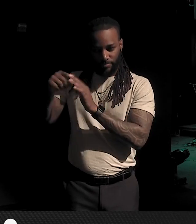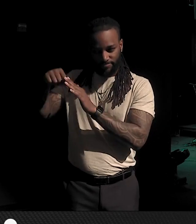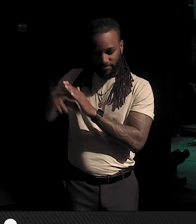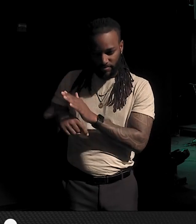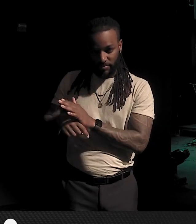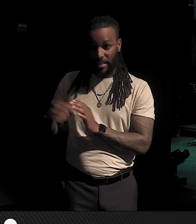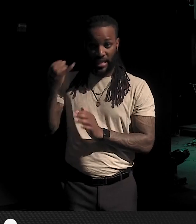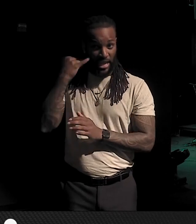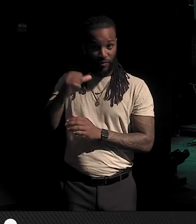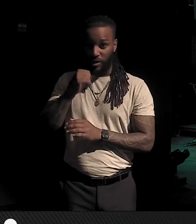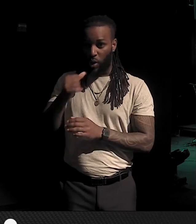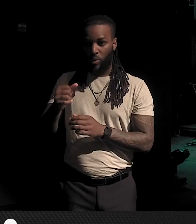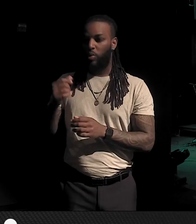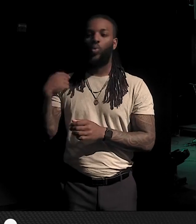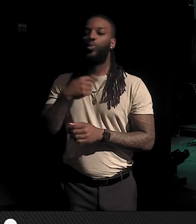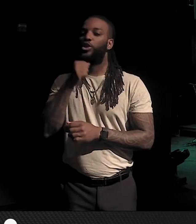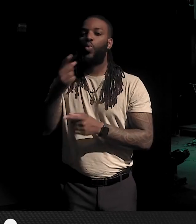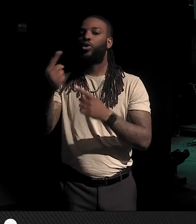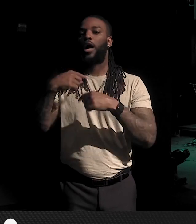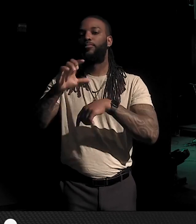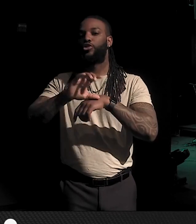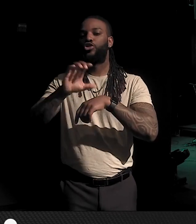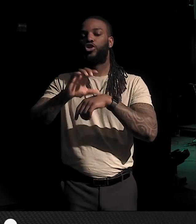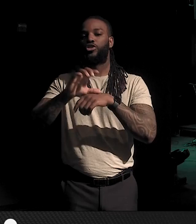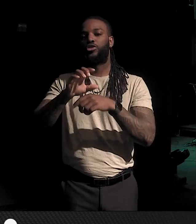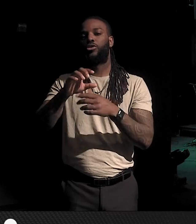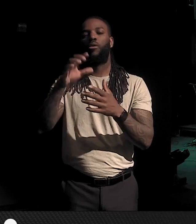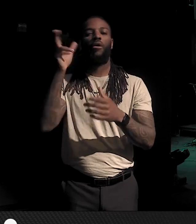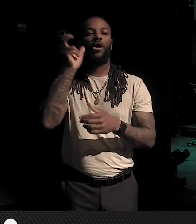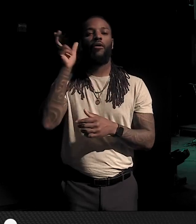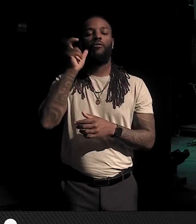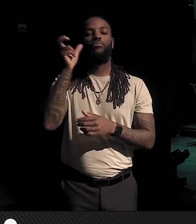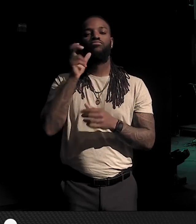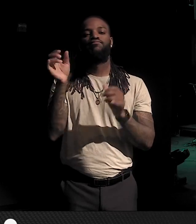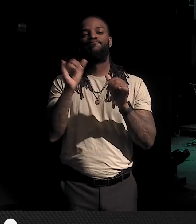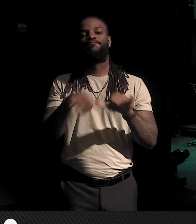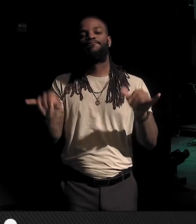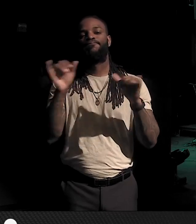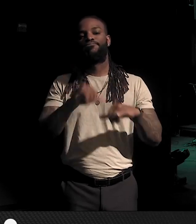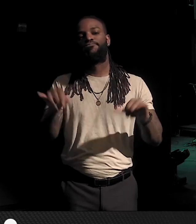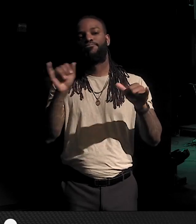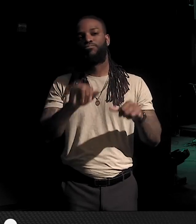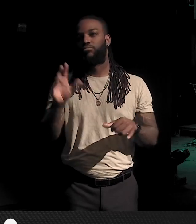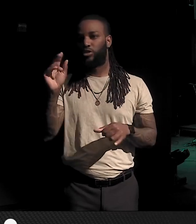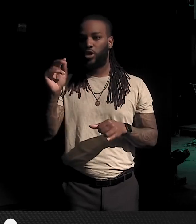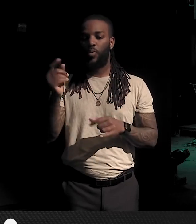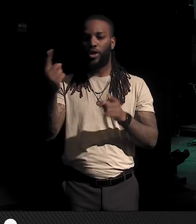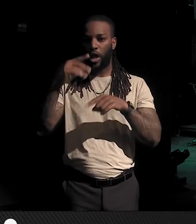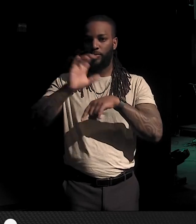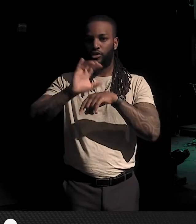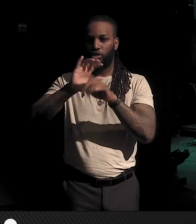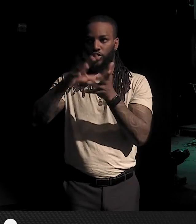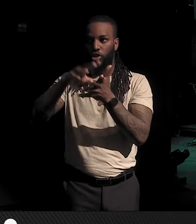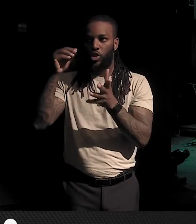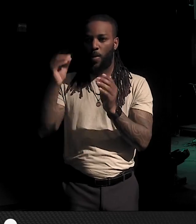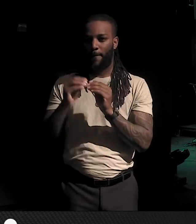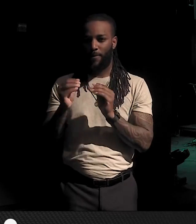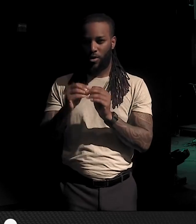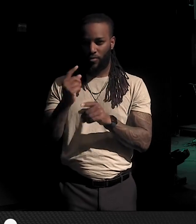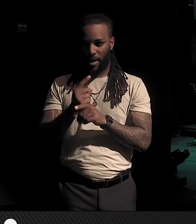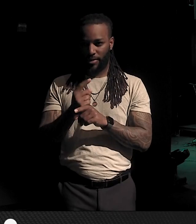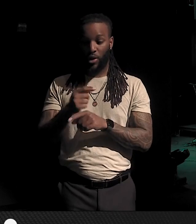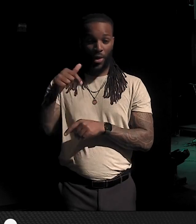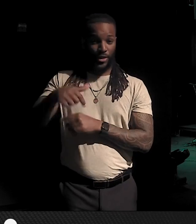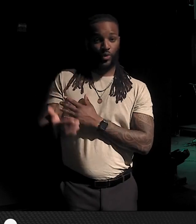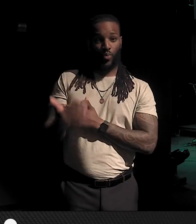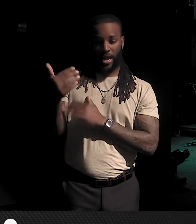don't come to church to remember what it is that we have already learned. We come to church hungry for what it is he still has for us. So this morning,